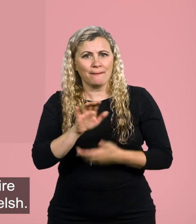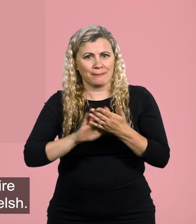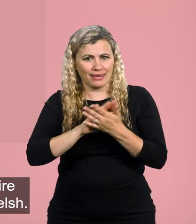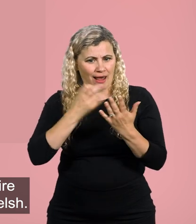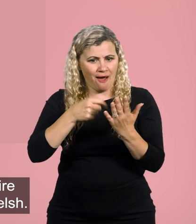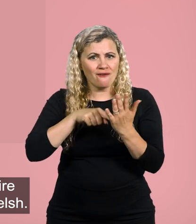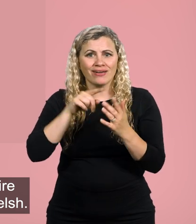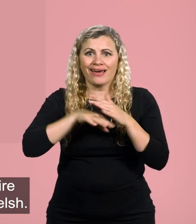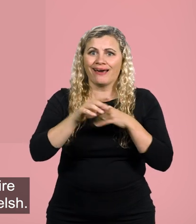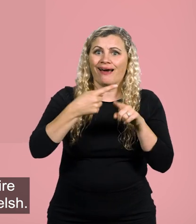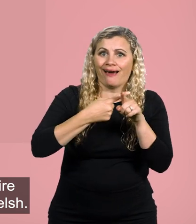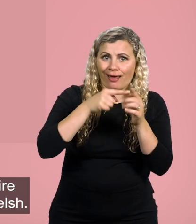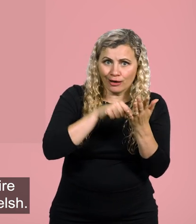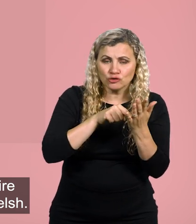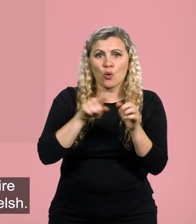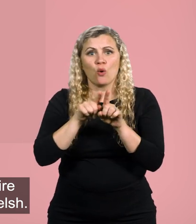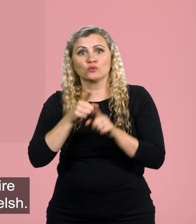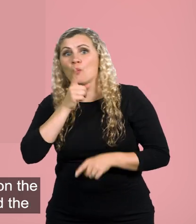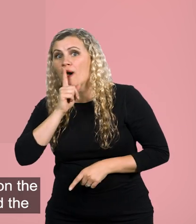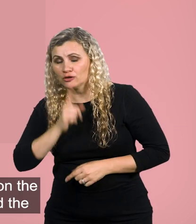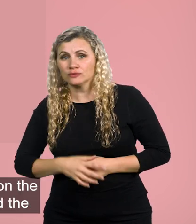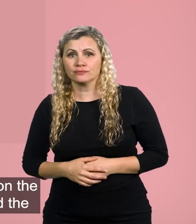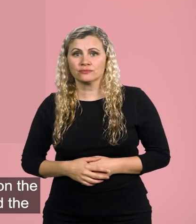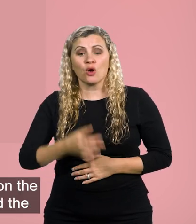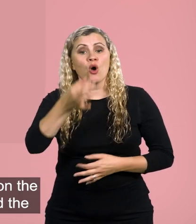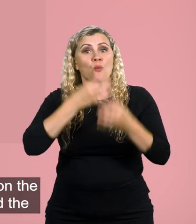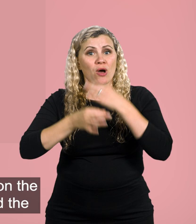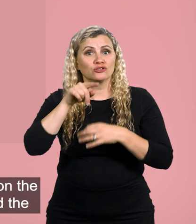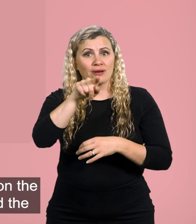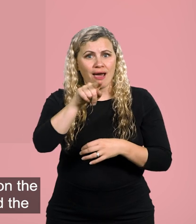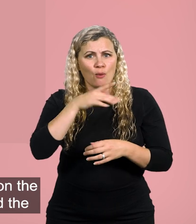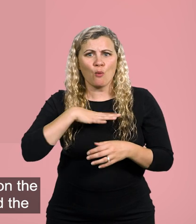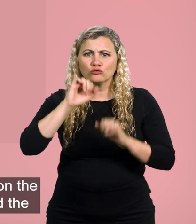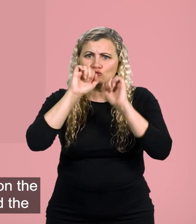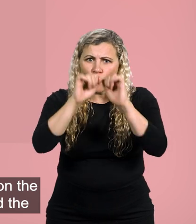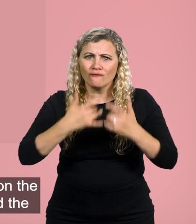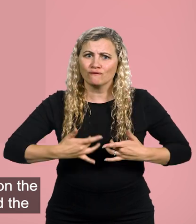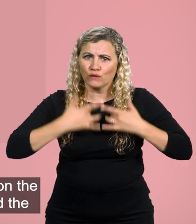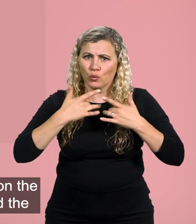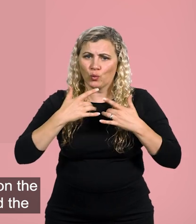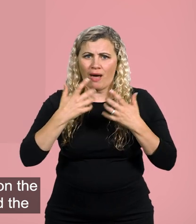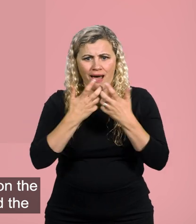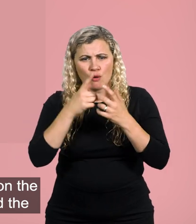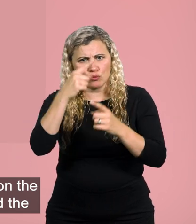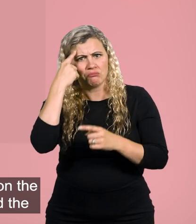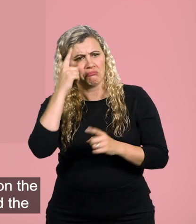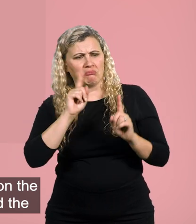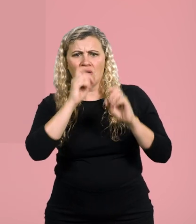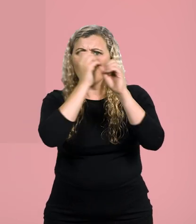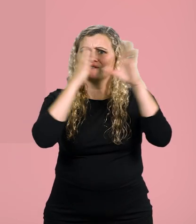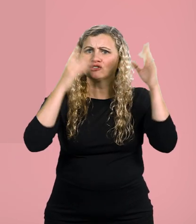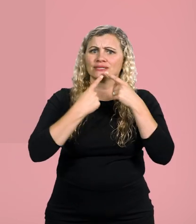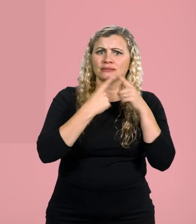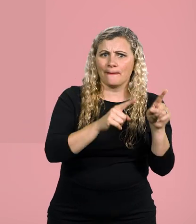developed a questionnaire which is available in English and Welsh the questionnaire seeks your views on the vision statements and principles